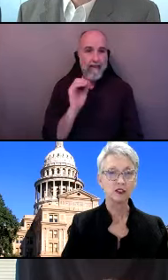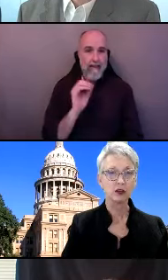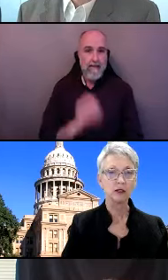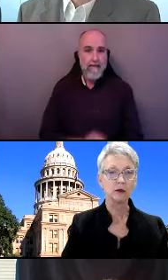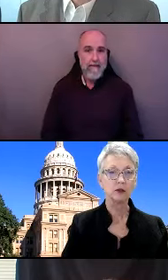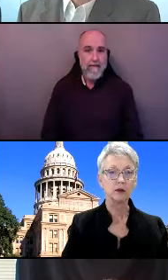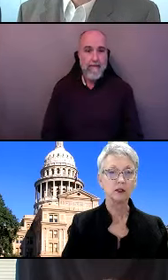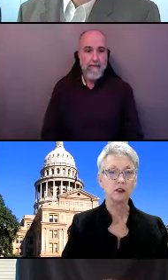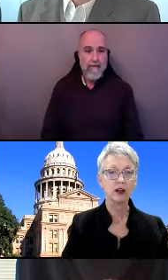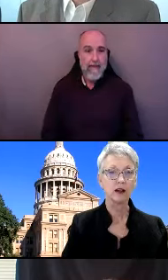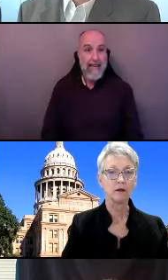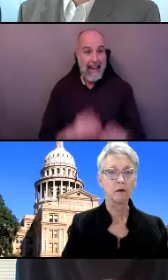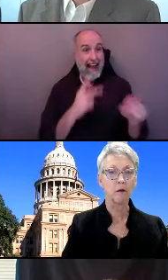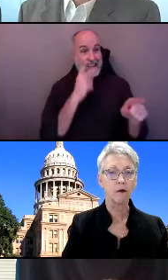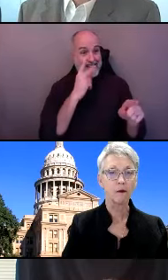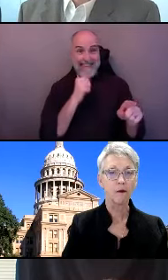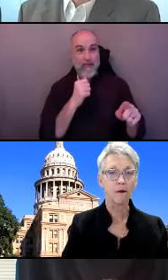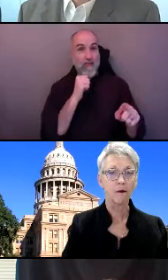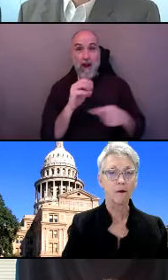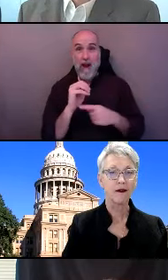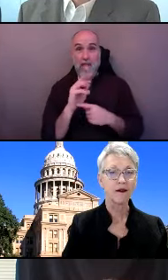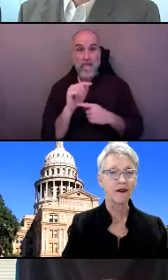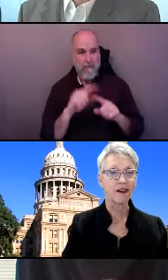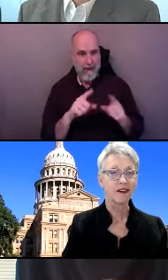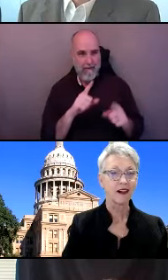It says you're unmuted, but you're not.